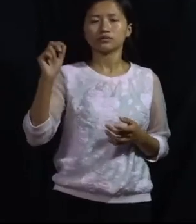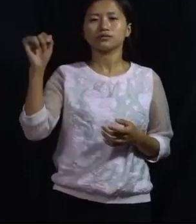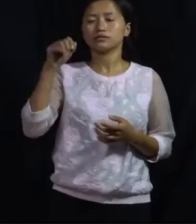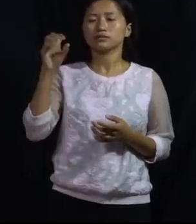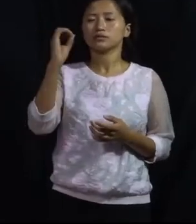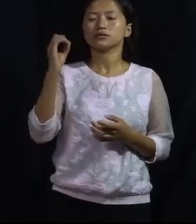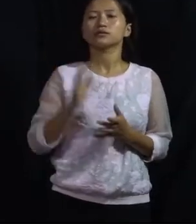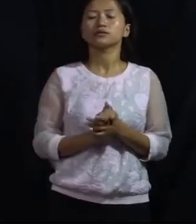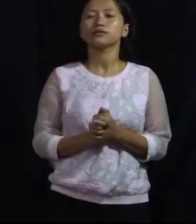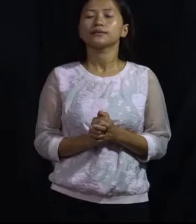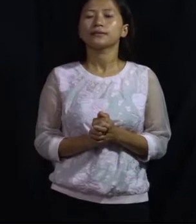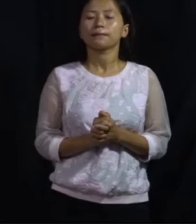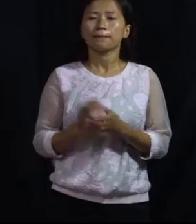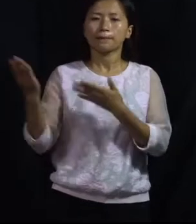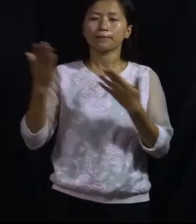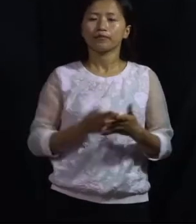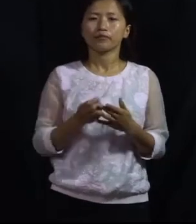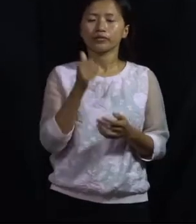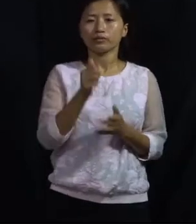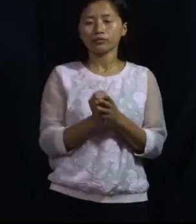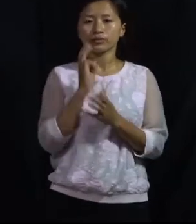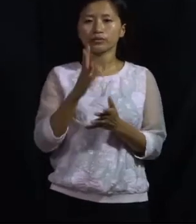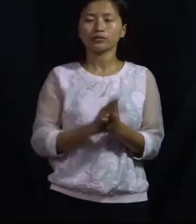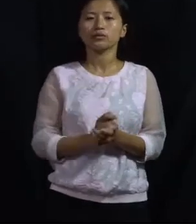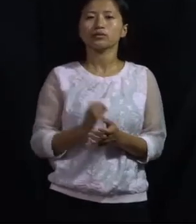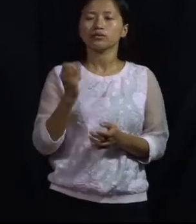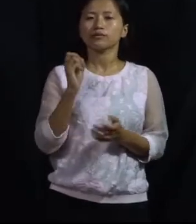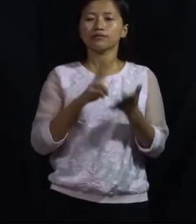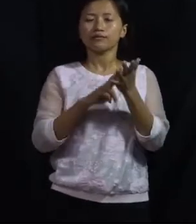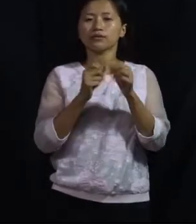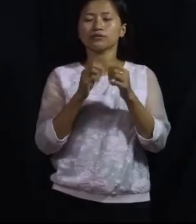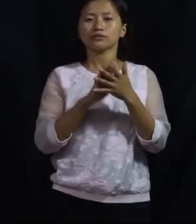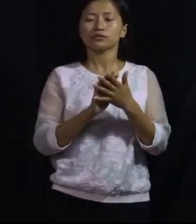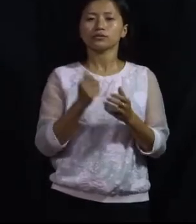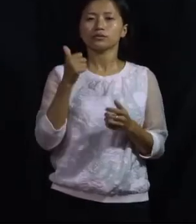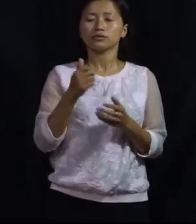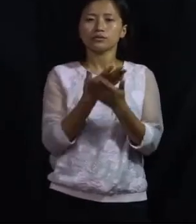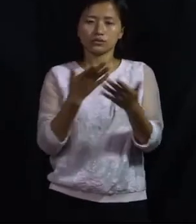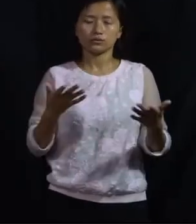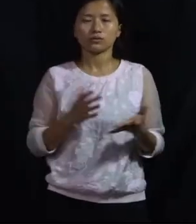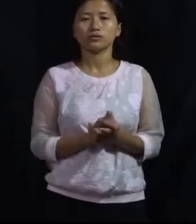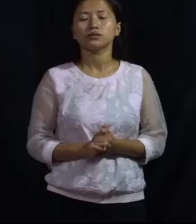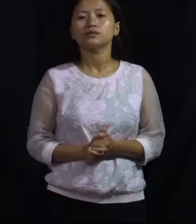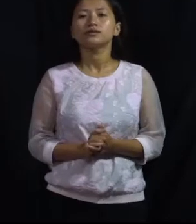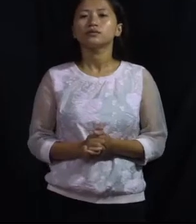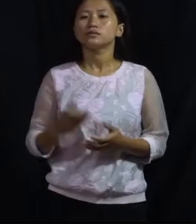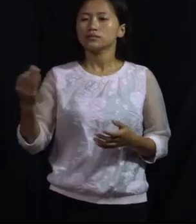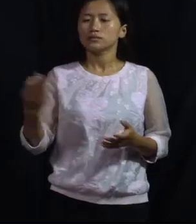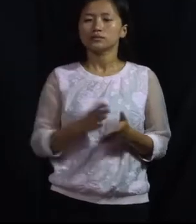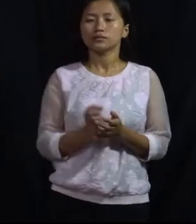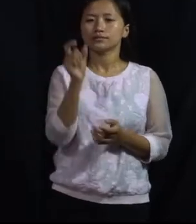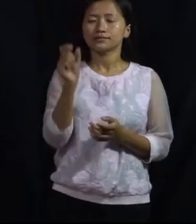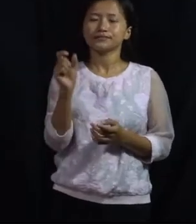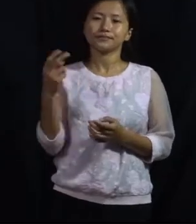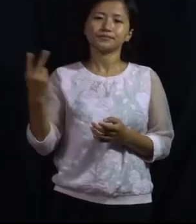408 by premium for goodwill. This is the value of goodwill that has been brought in by the new partner,